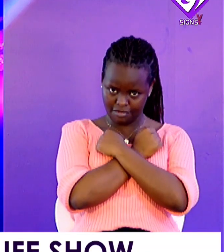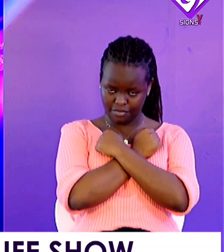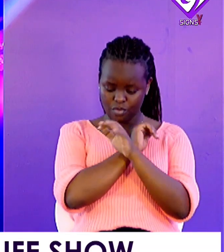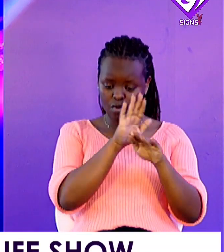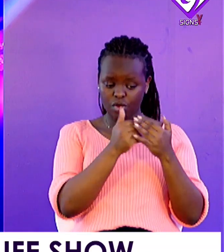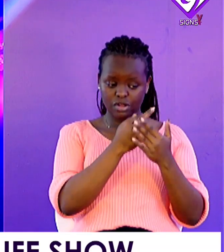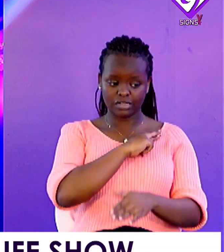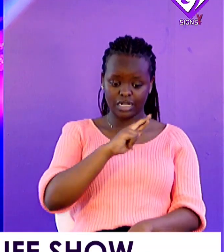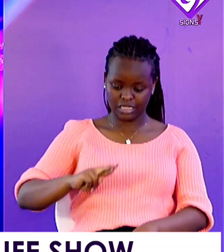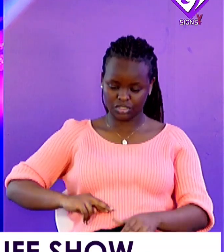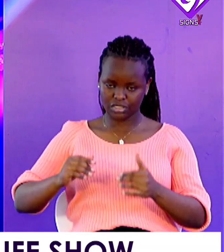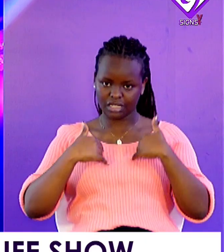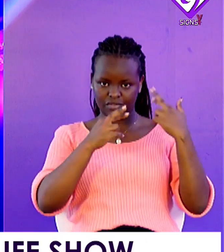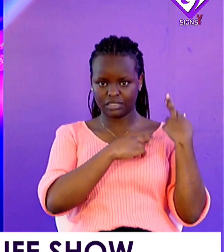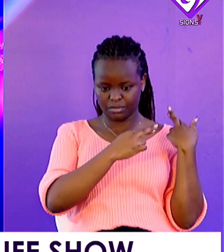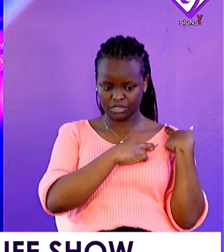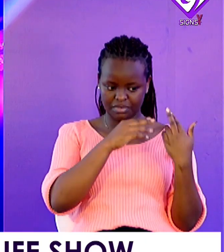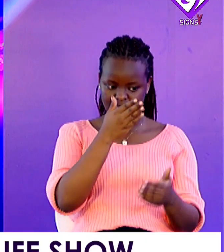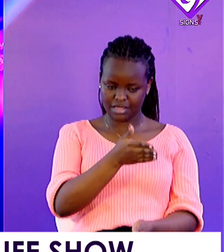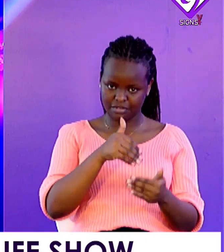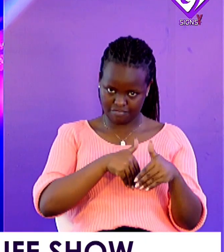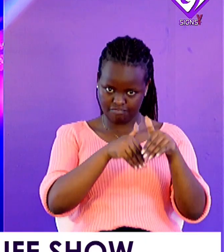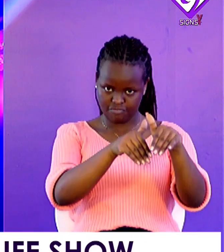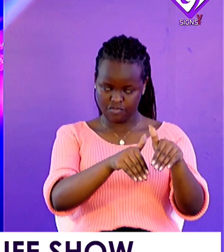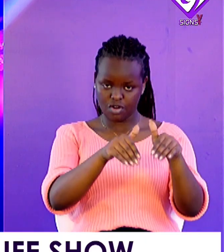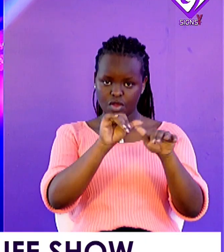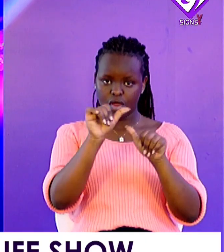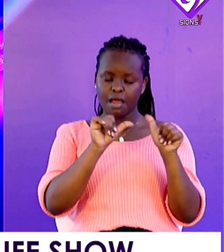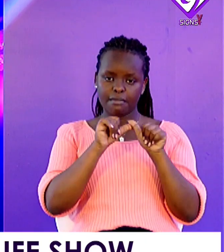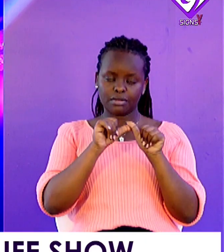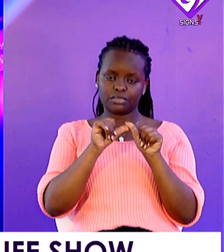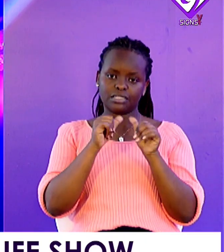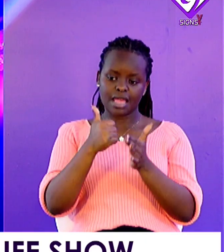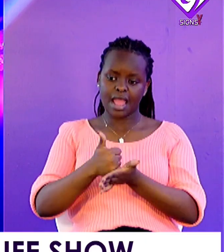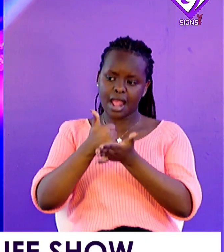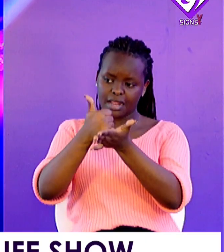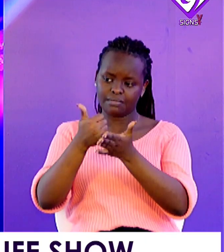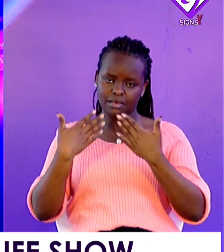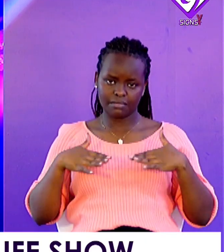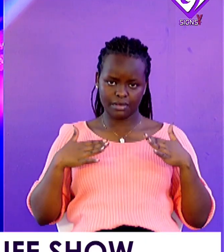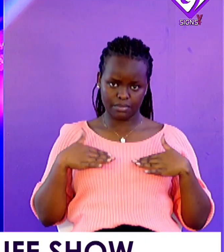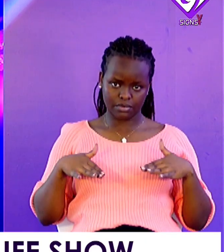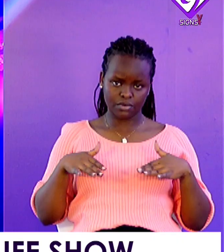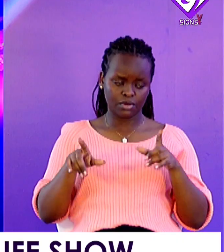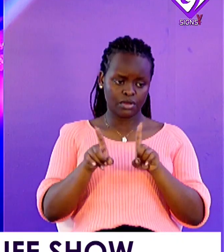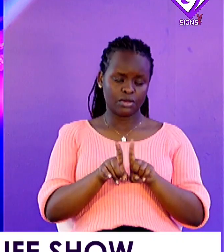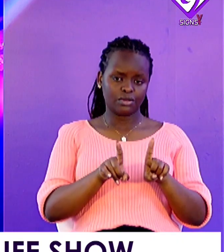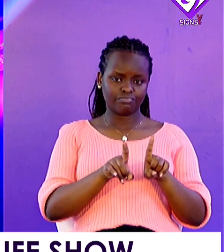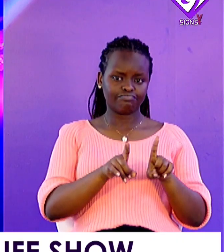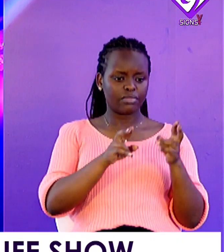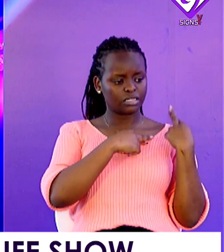play. Yeah. And also about charity, reaching out to the needy, is the role of